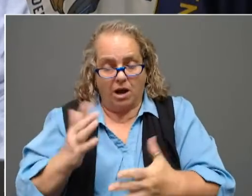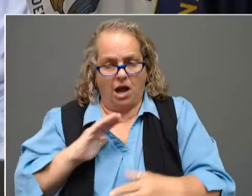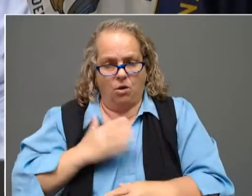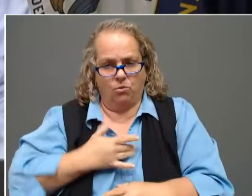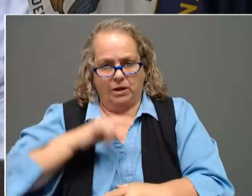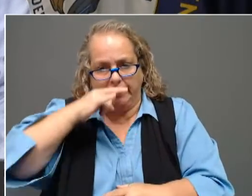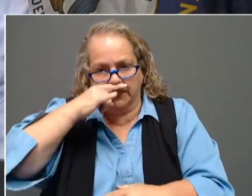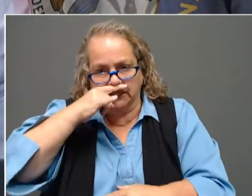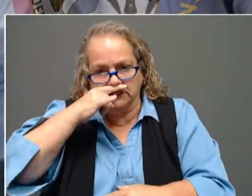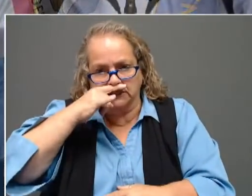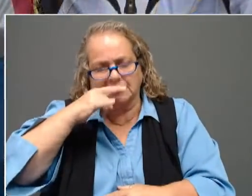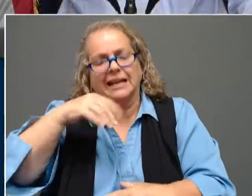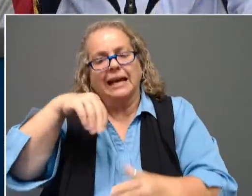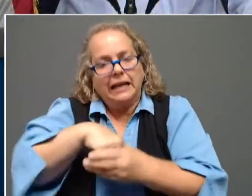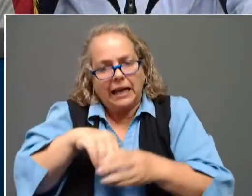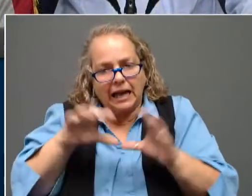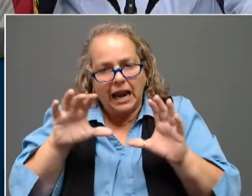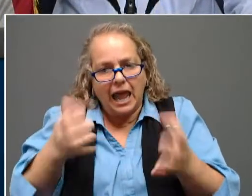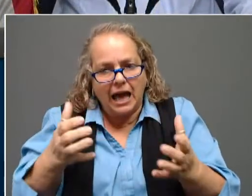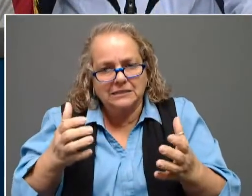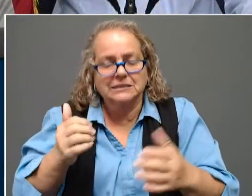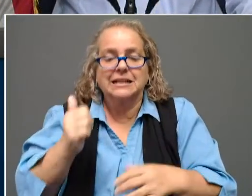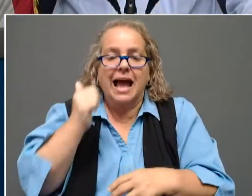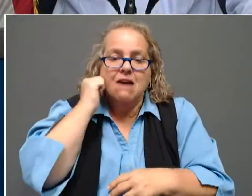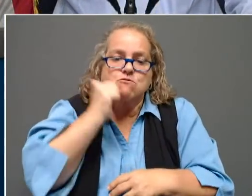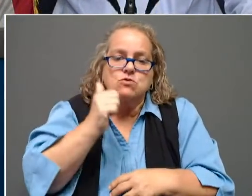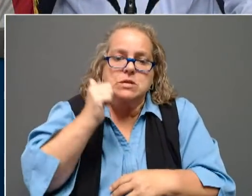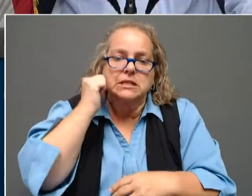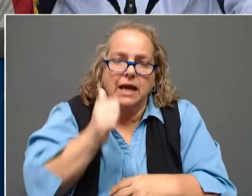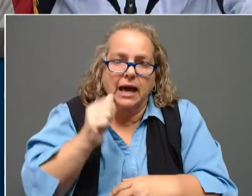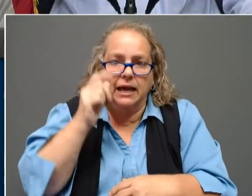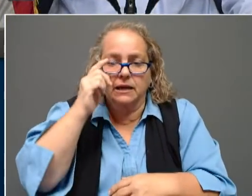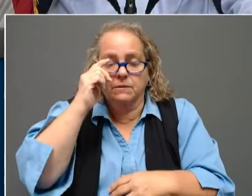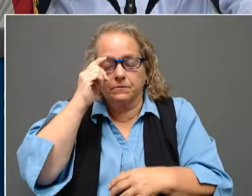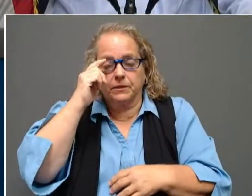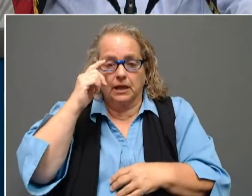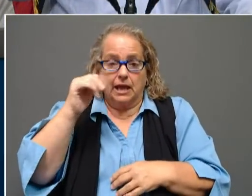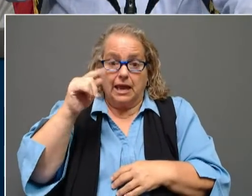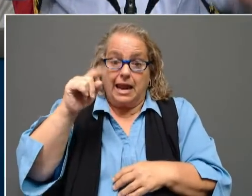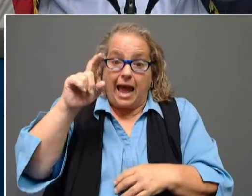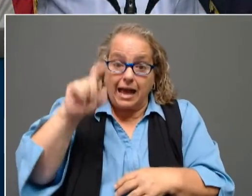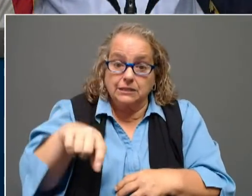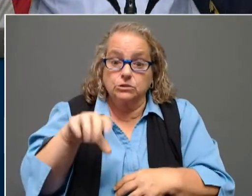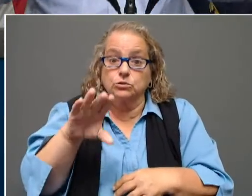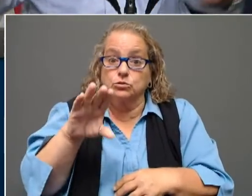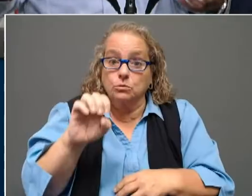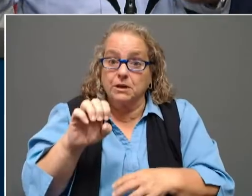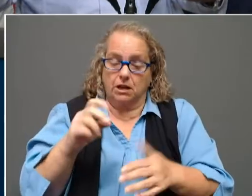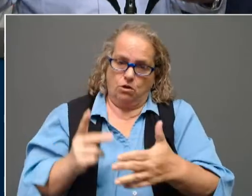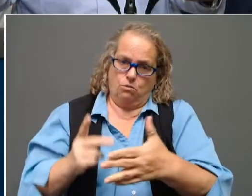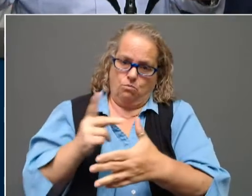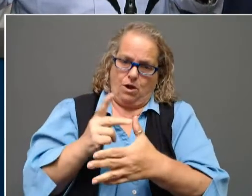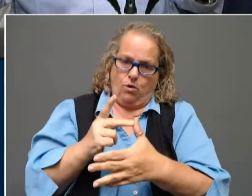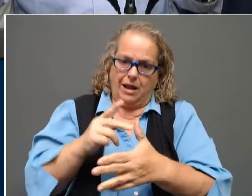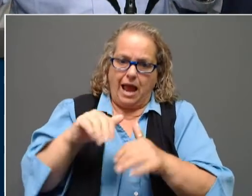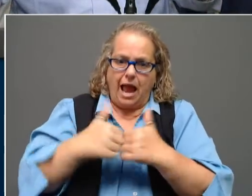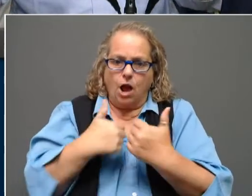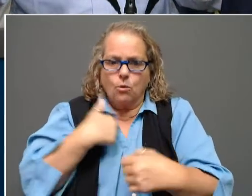class every day. It has to be the priority. How we make